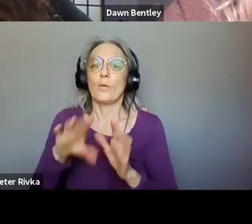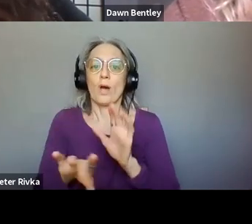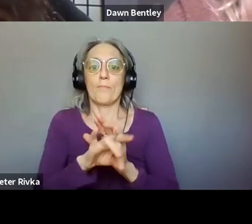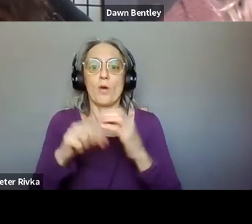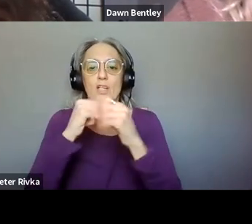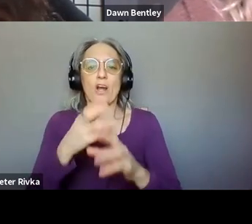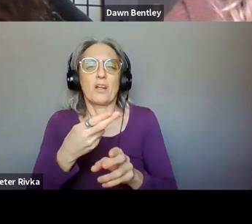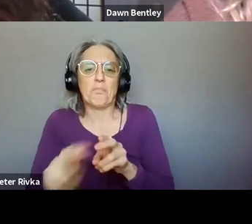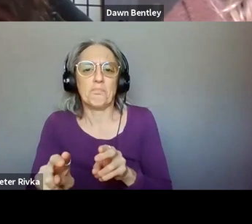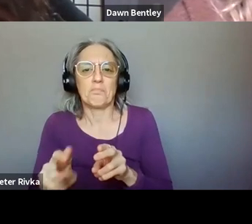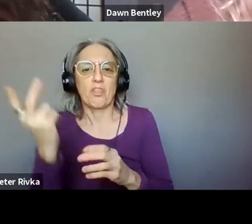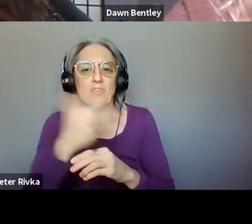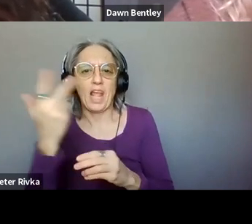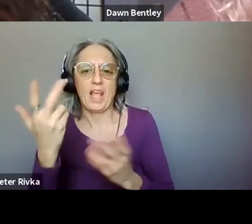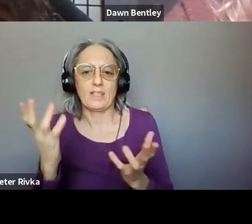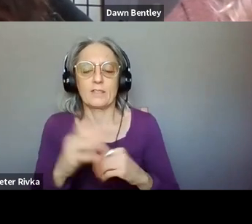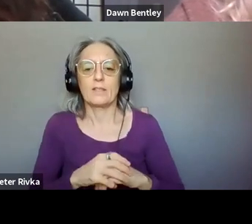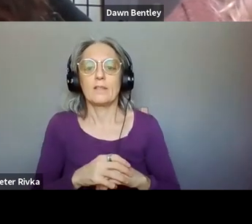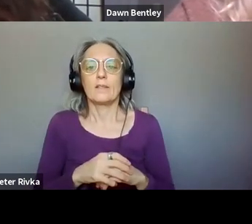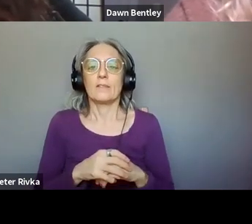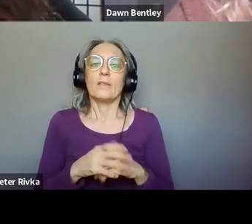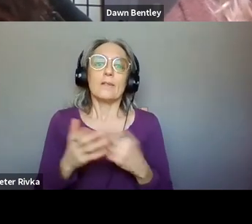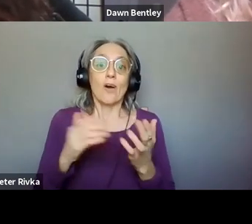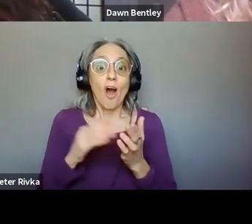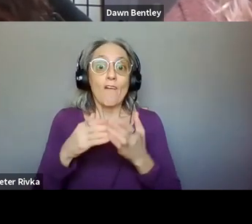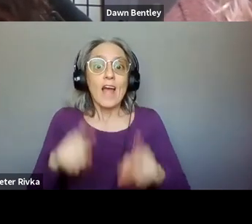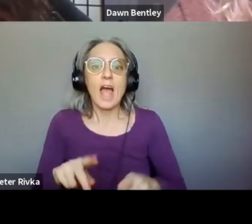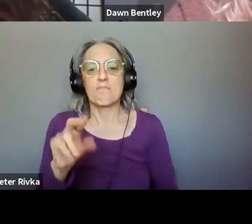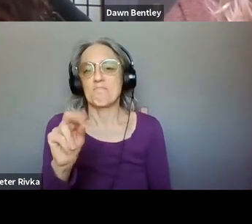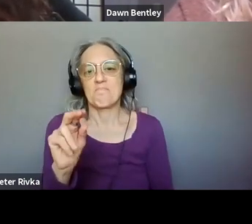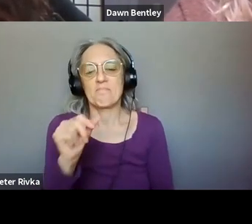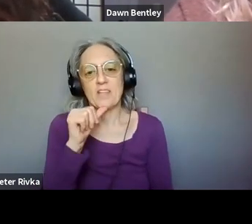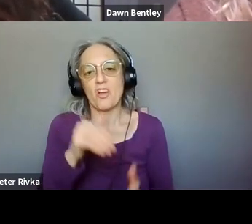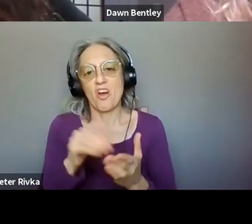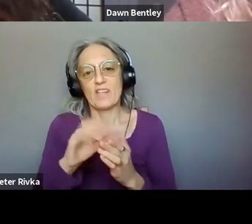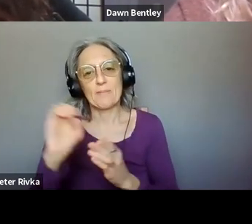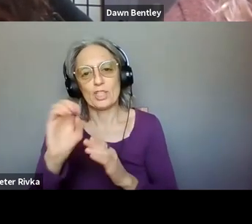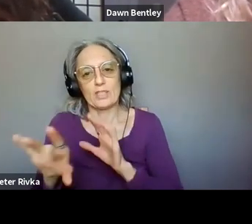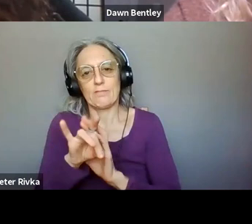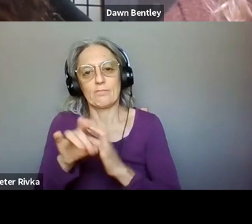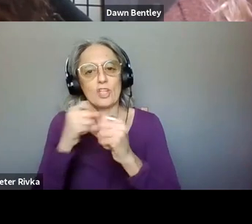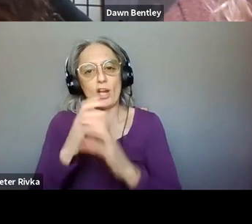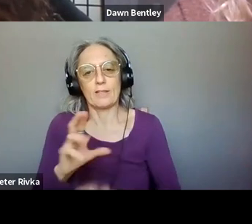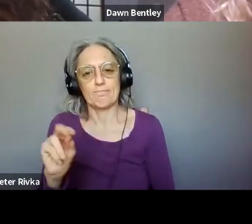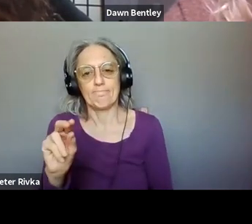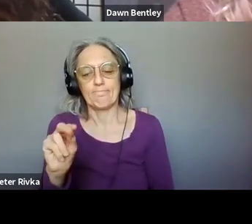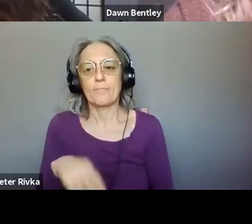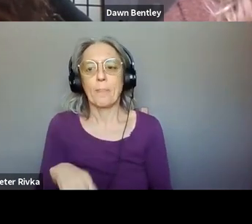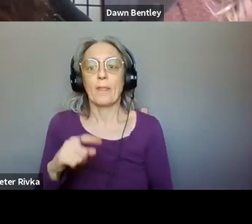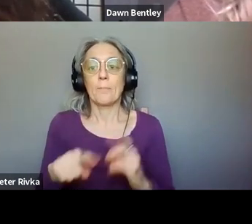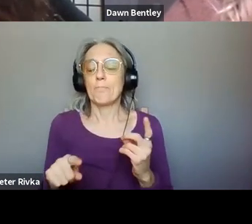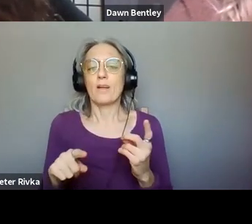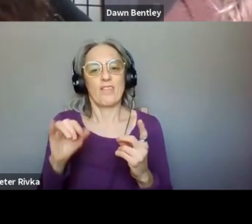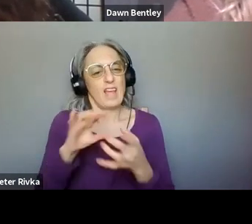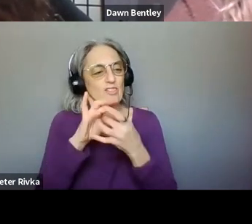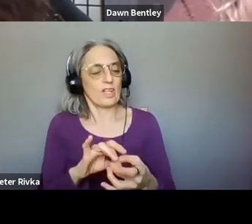We don't issue a lot of emergency guardianships, quite frankly, but it would have to be something needs to be done the next